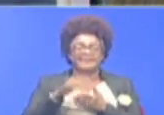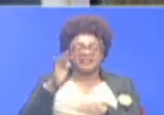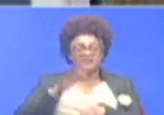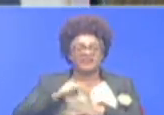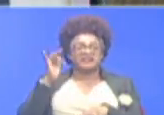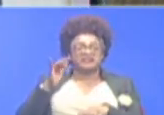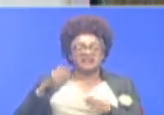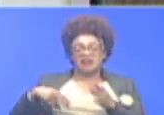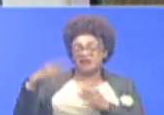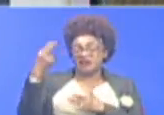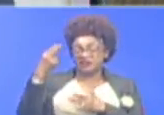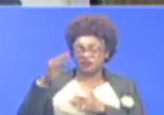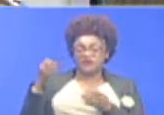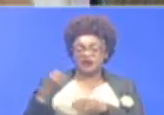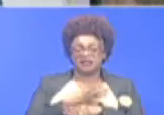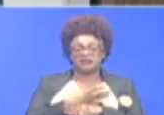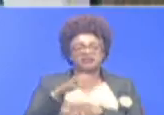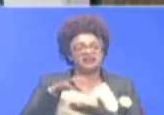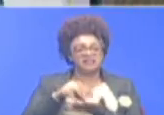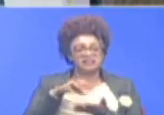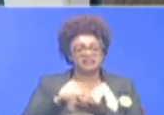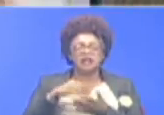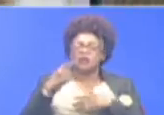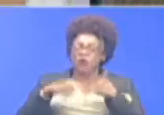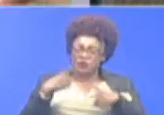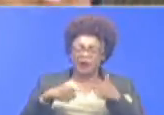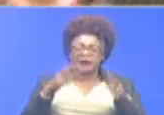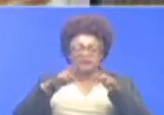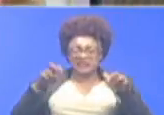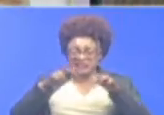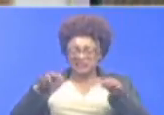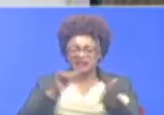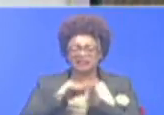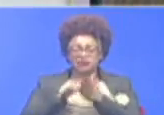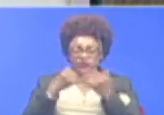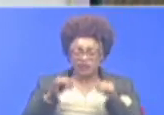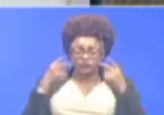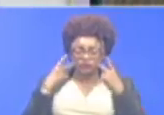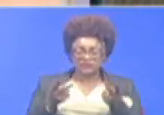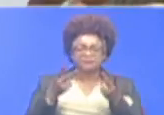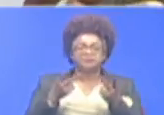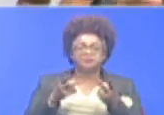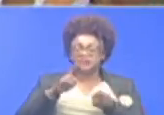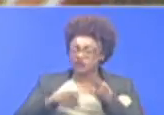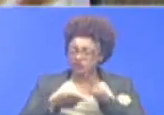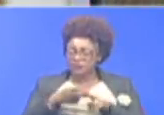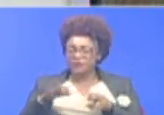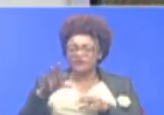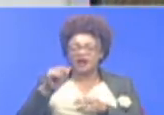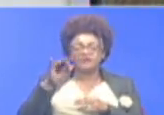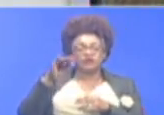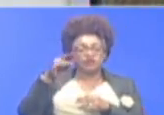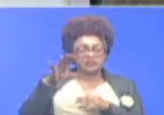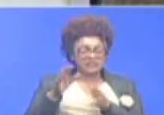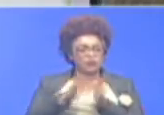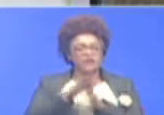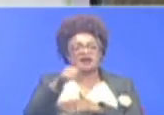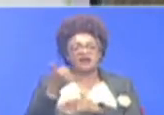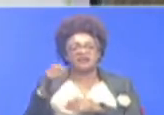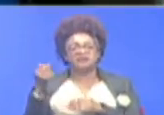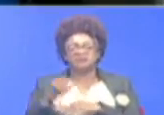of cancer cases, for example, mm-hmm. and the ongoing studies that are looking at cofactors and correlations of aflatoxins to other cancers